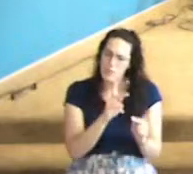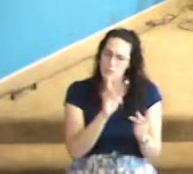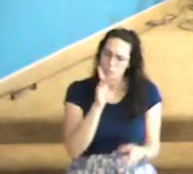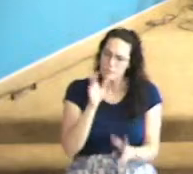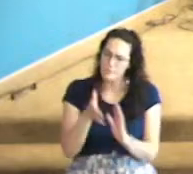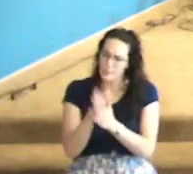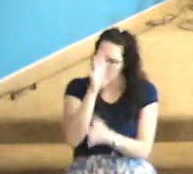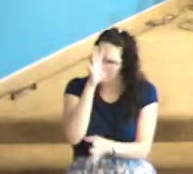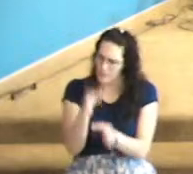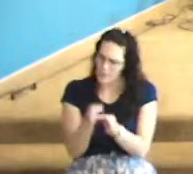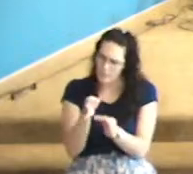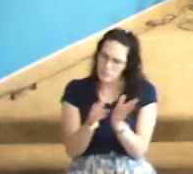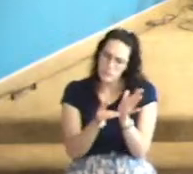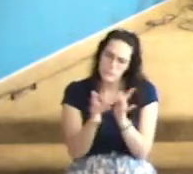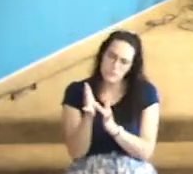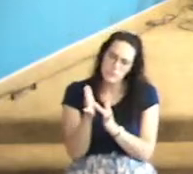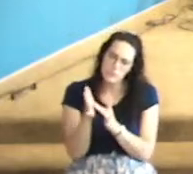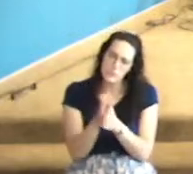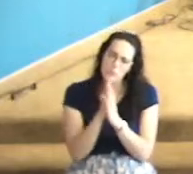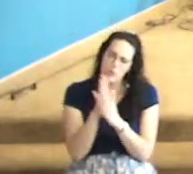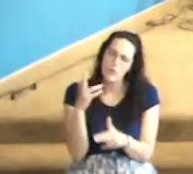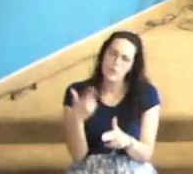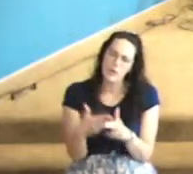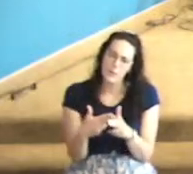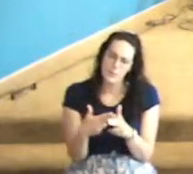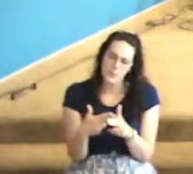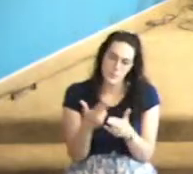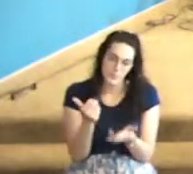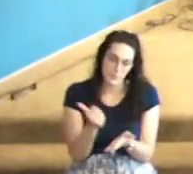And we pray this in your name. Amen.